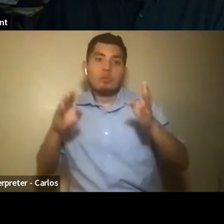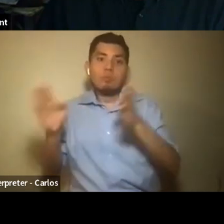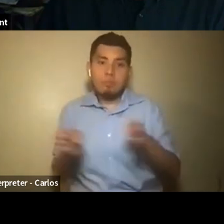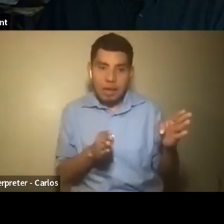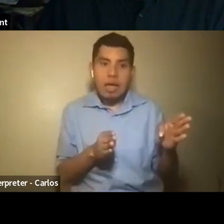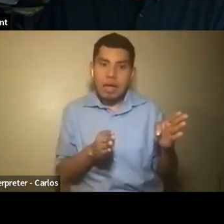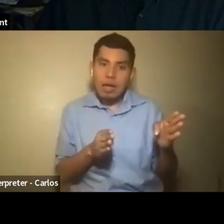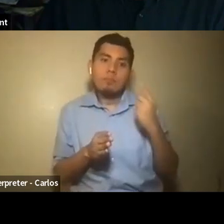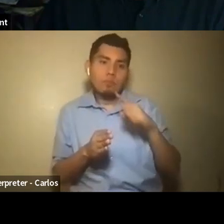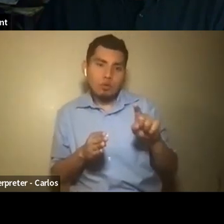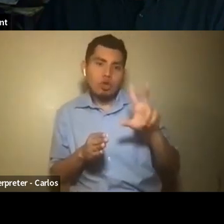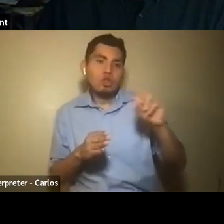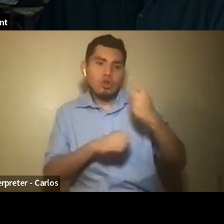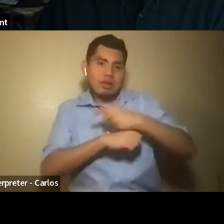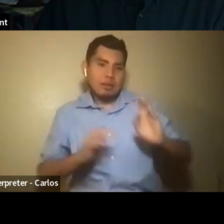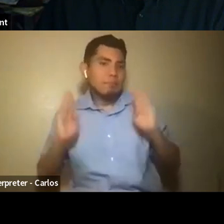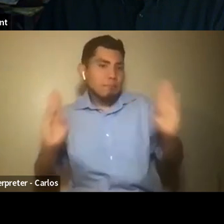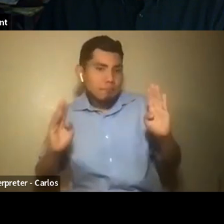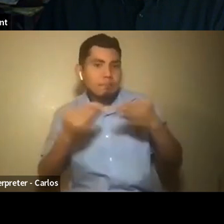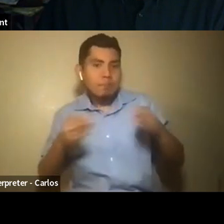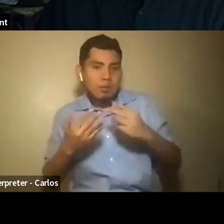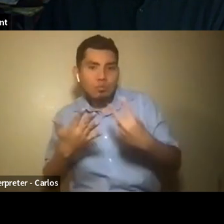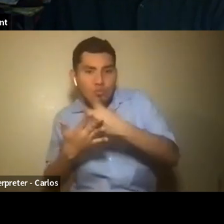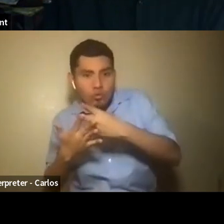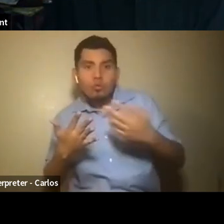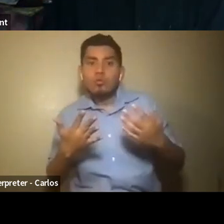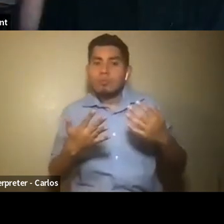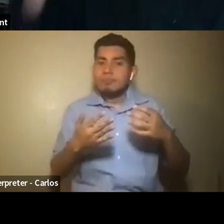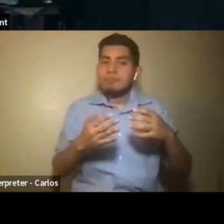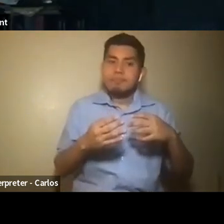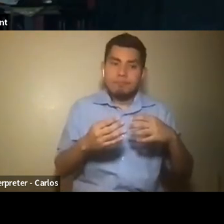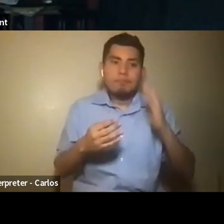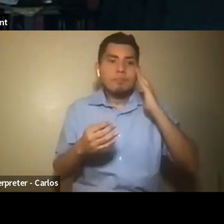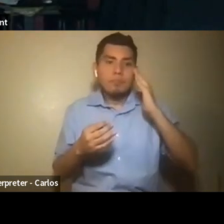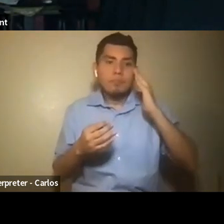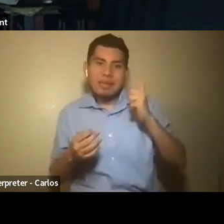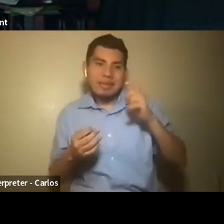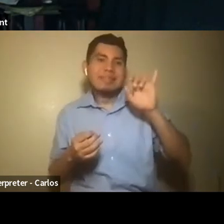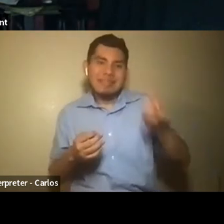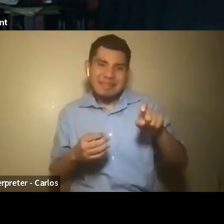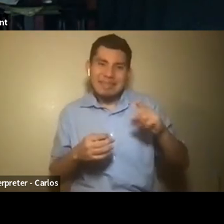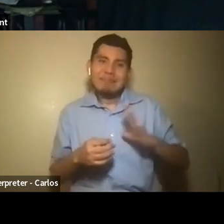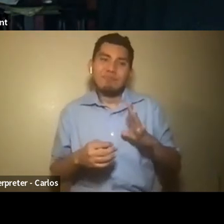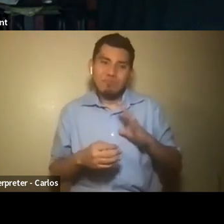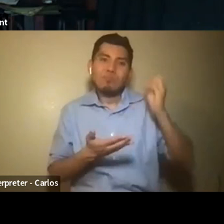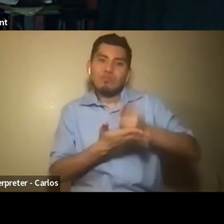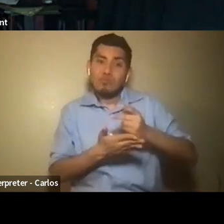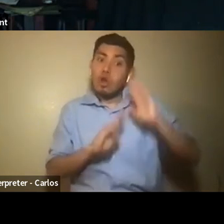a 30-day public review and comment period before the completed plan heads to council for approval on April